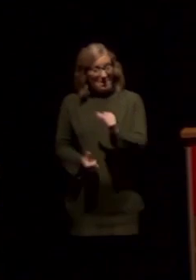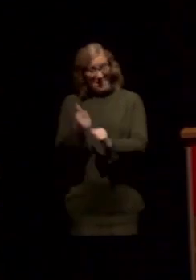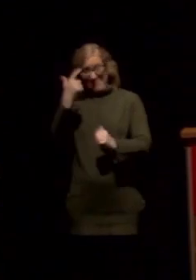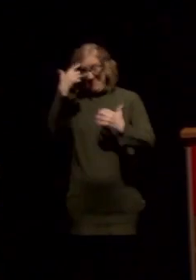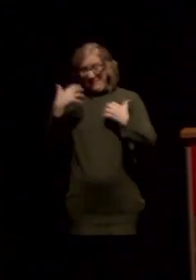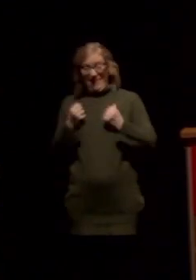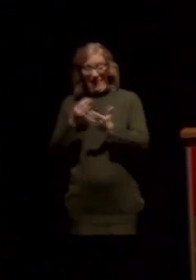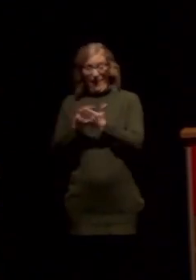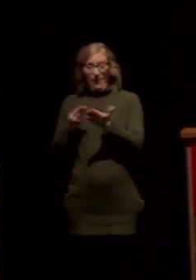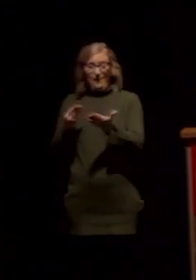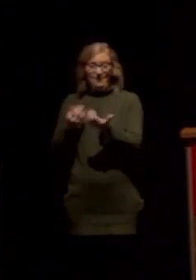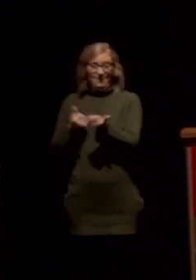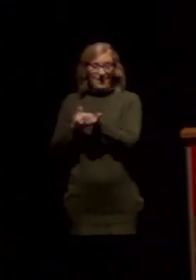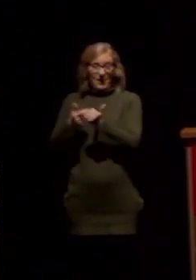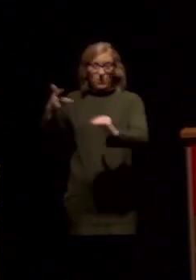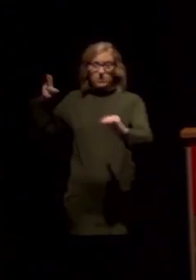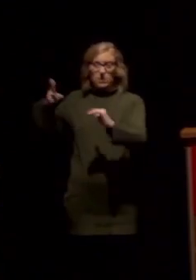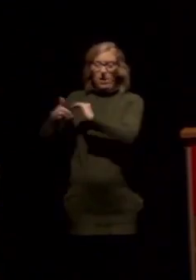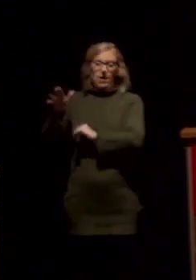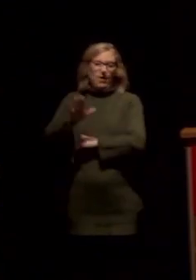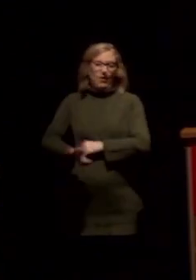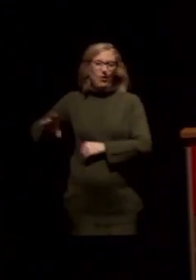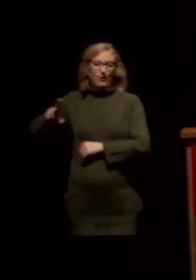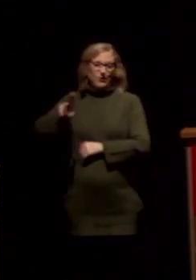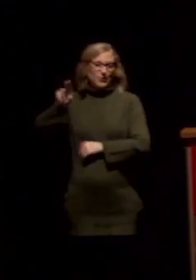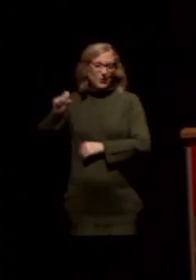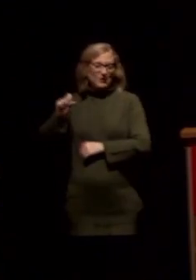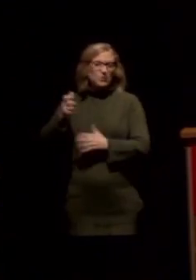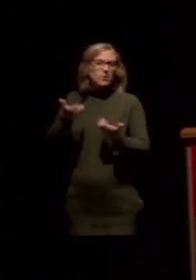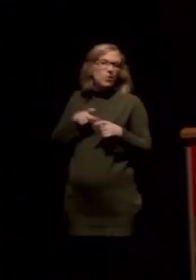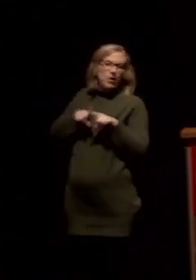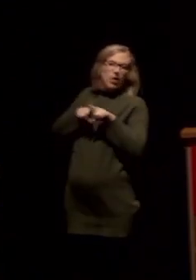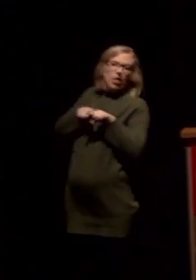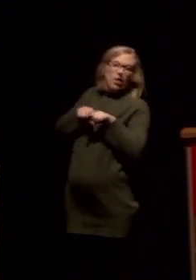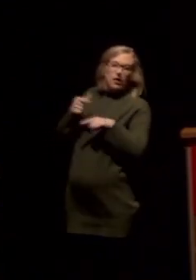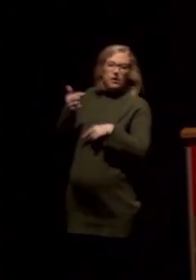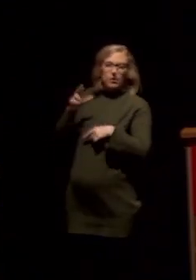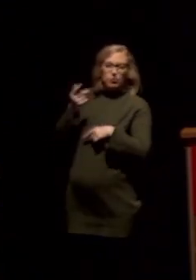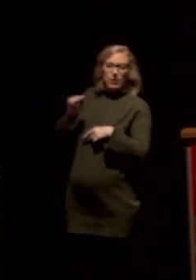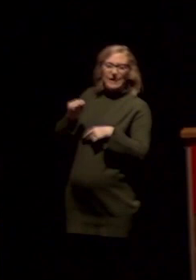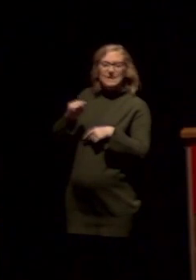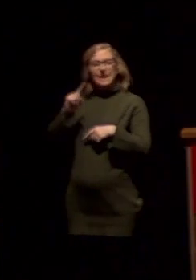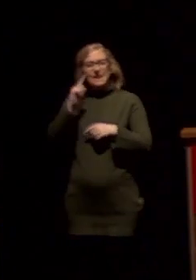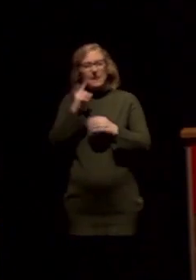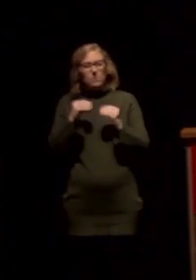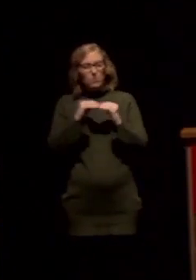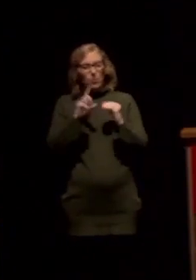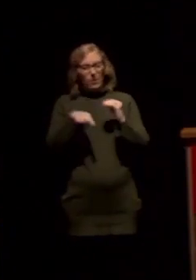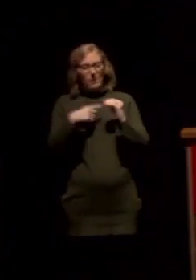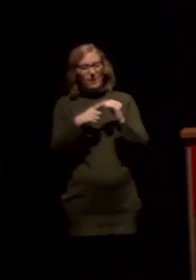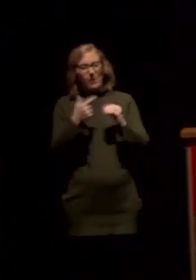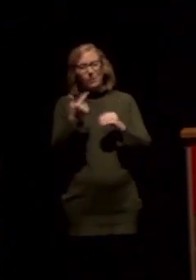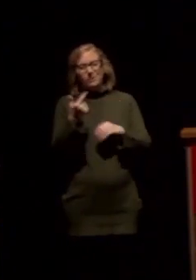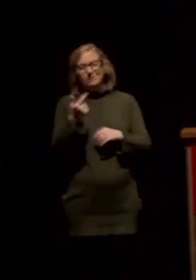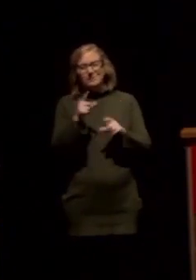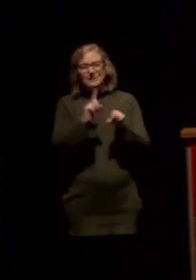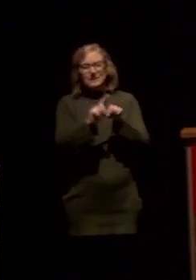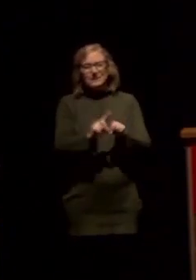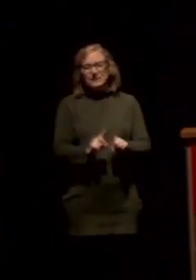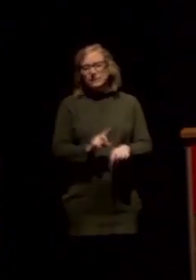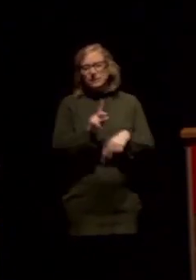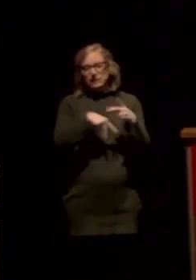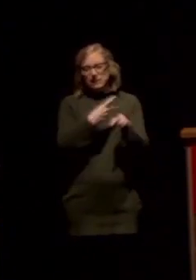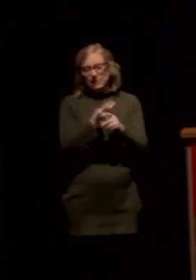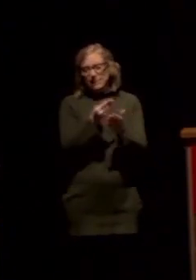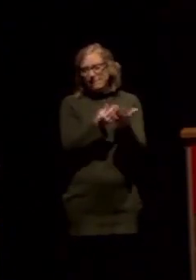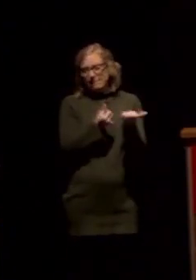So it's kind of like we don't want to depend on grants. I think more about braided funding in the mental health world, mm-hmm. right? But we do need to have